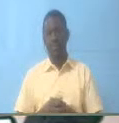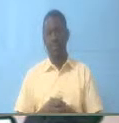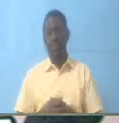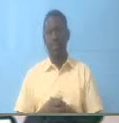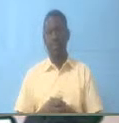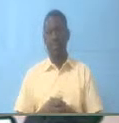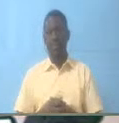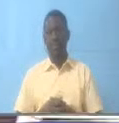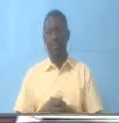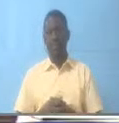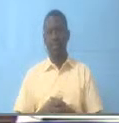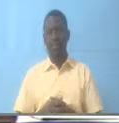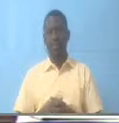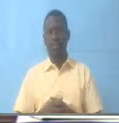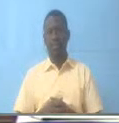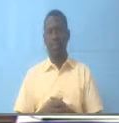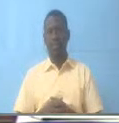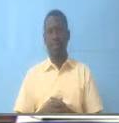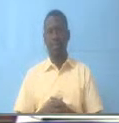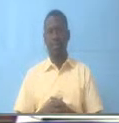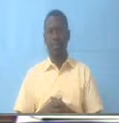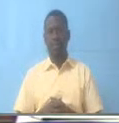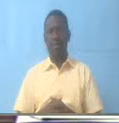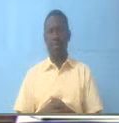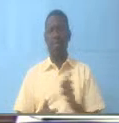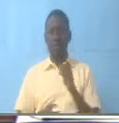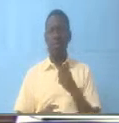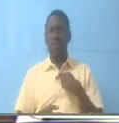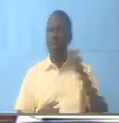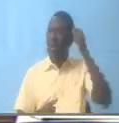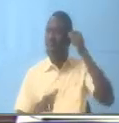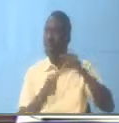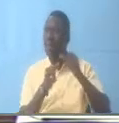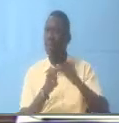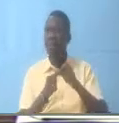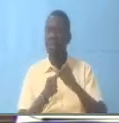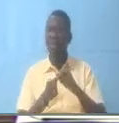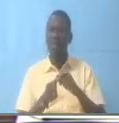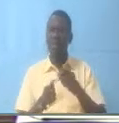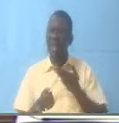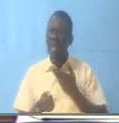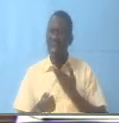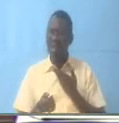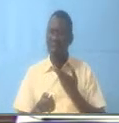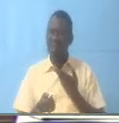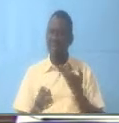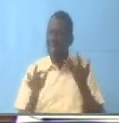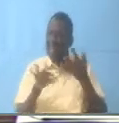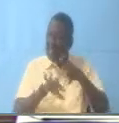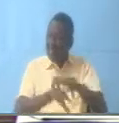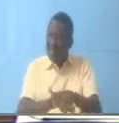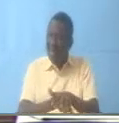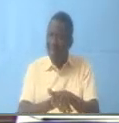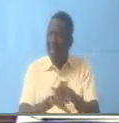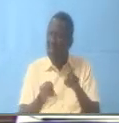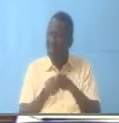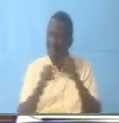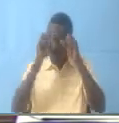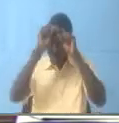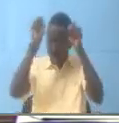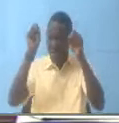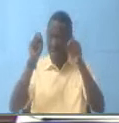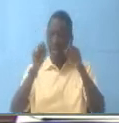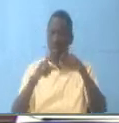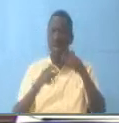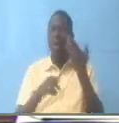As far as you could recall, was there any interference with respect to the work you were doing as a commission? ndax yow ci li nga mën a